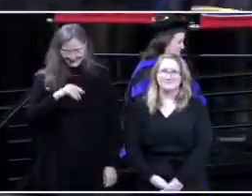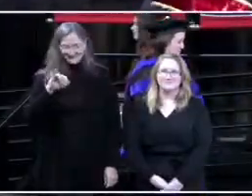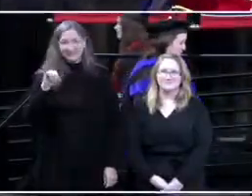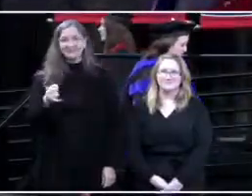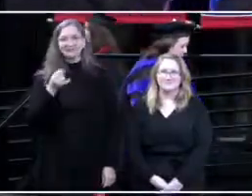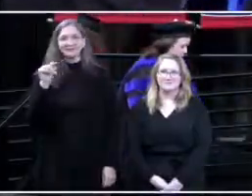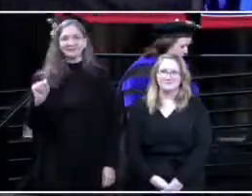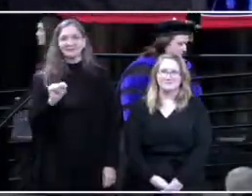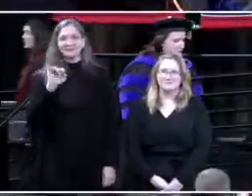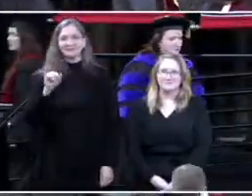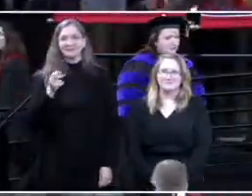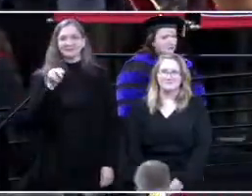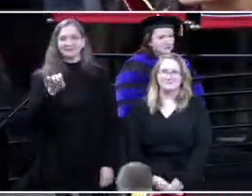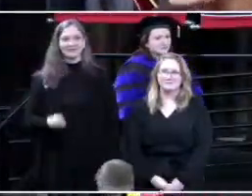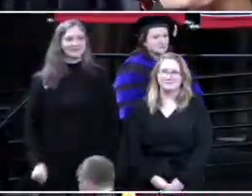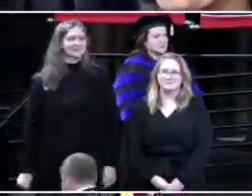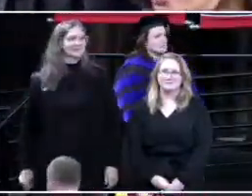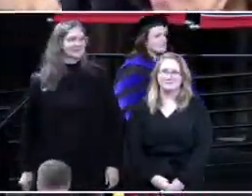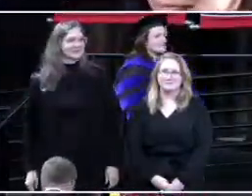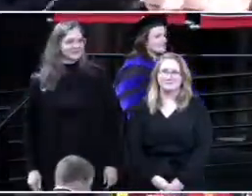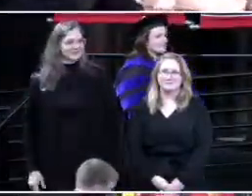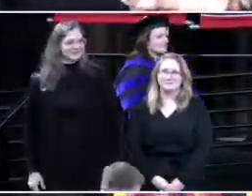Jonathan Taylor Drawdy.